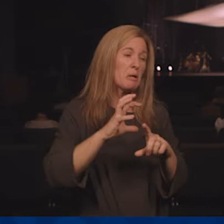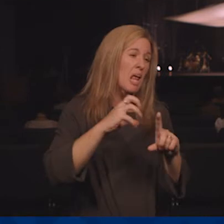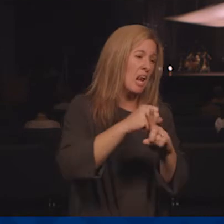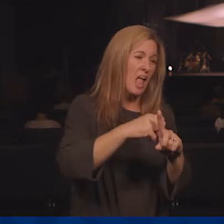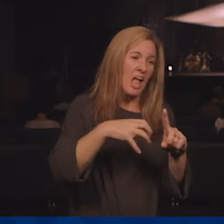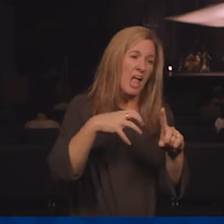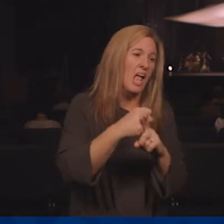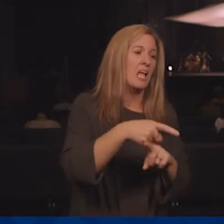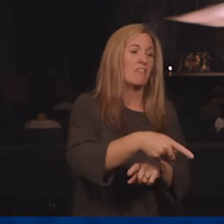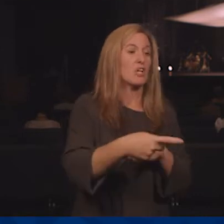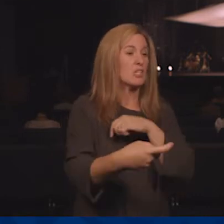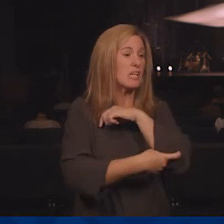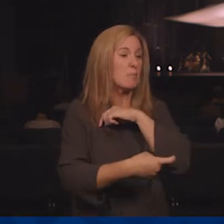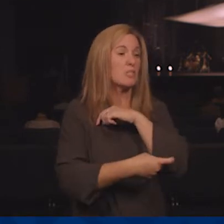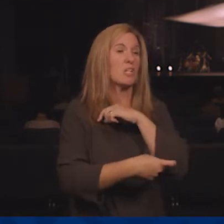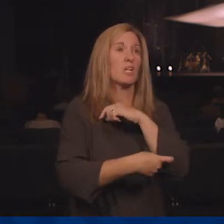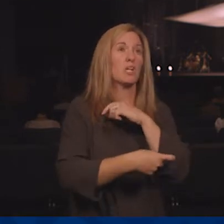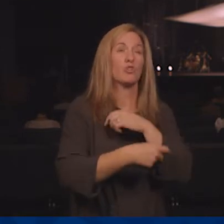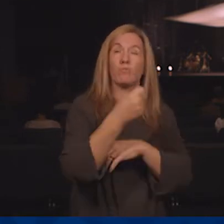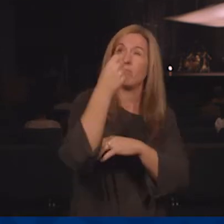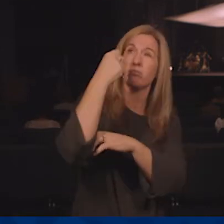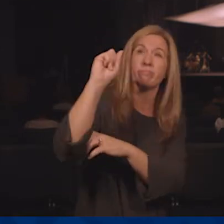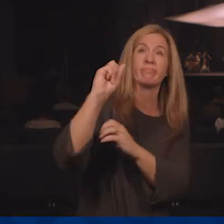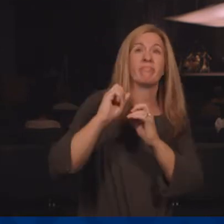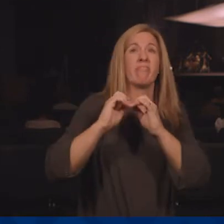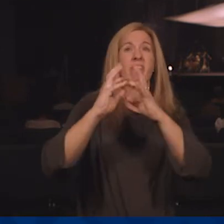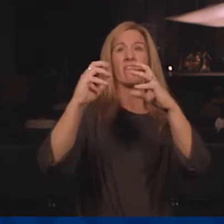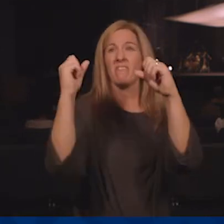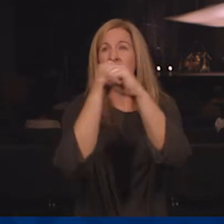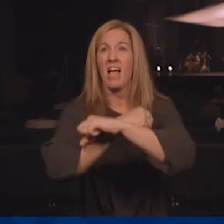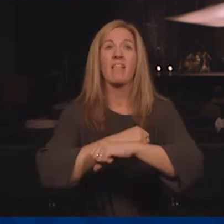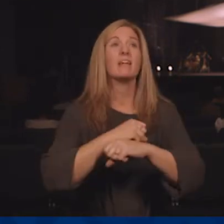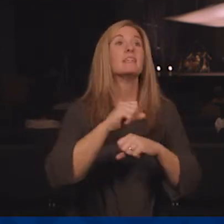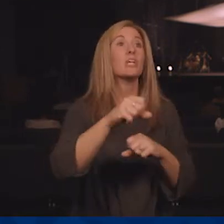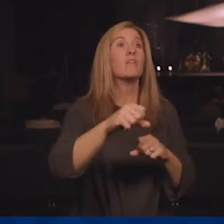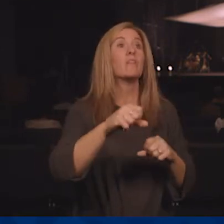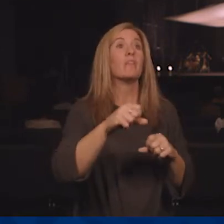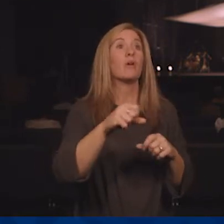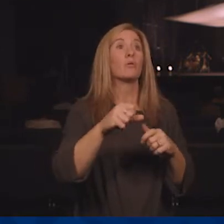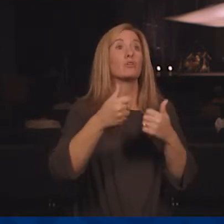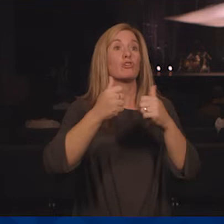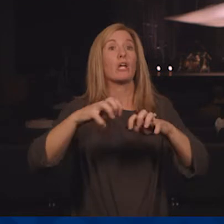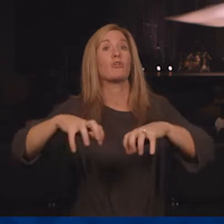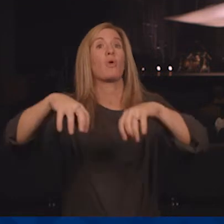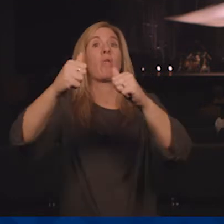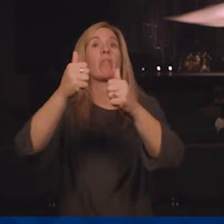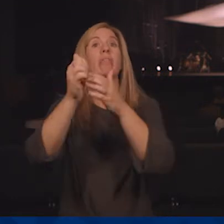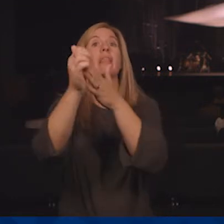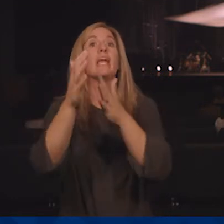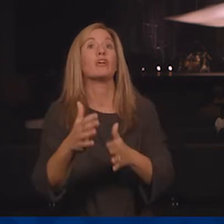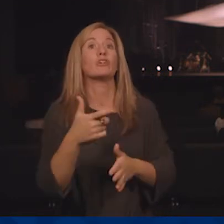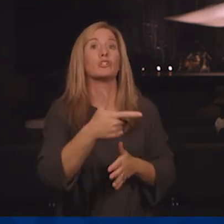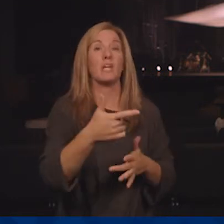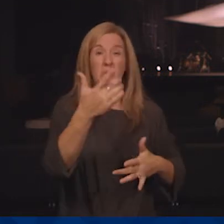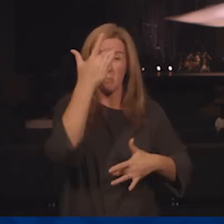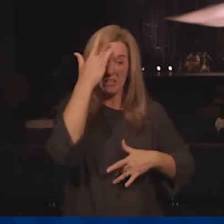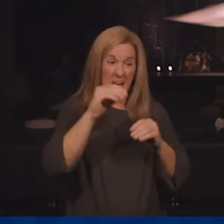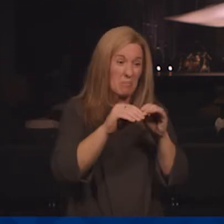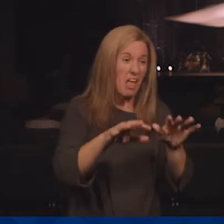unto violence. There was a coup going on. There was a pandemic. Does it sound familiar? James is writing his entire